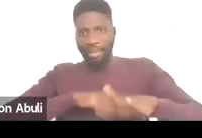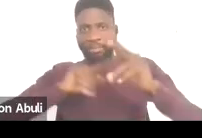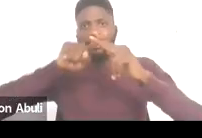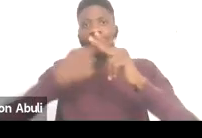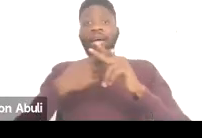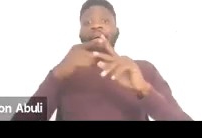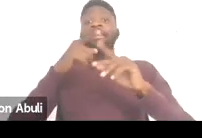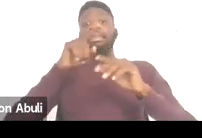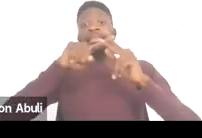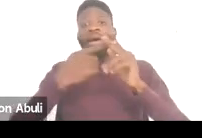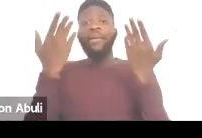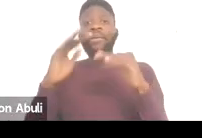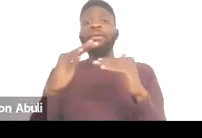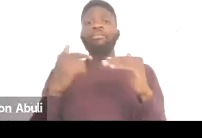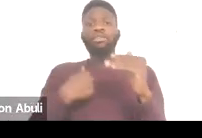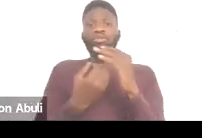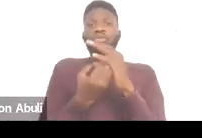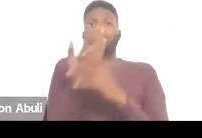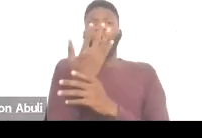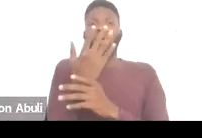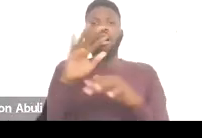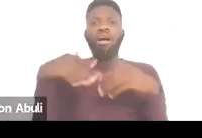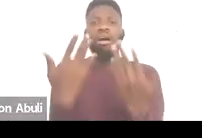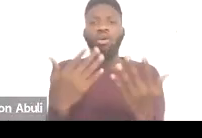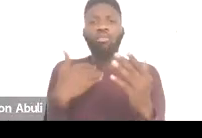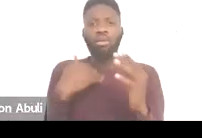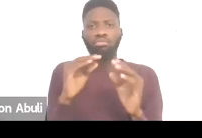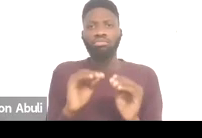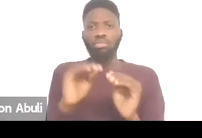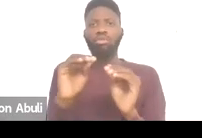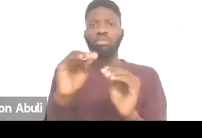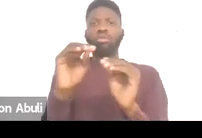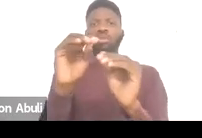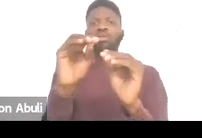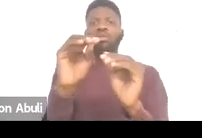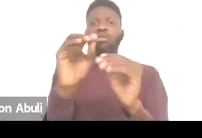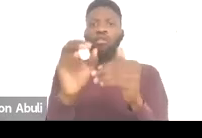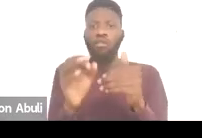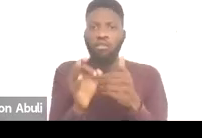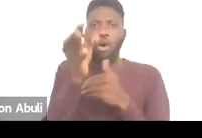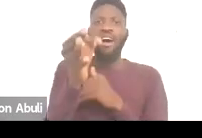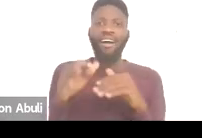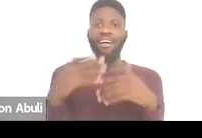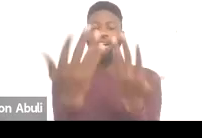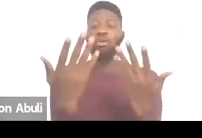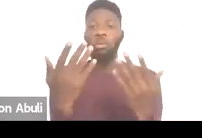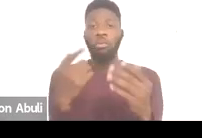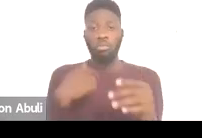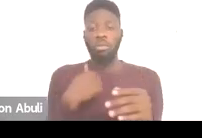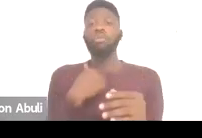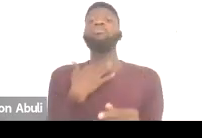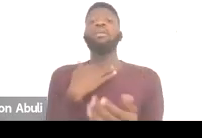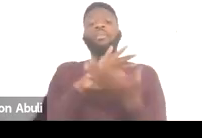grow? How do I move forward? How do I, if I want to be, let's say you want to be the